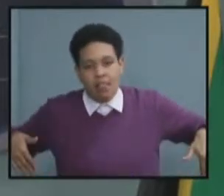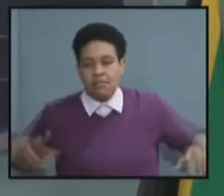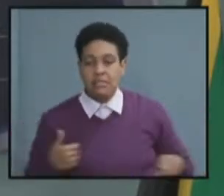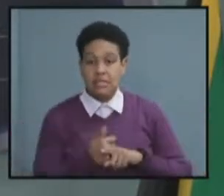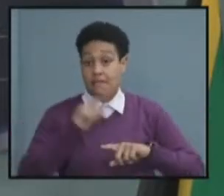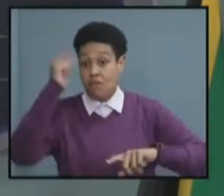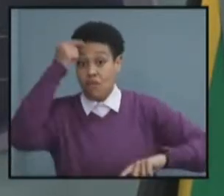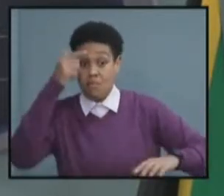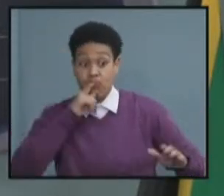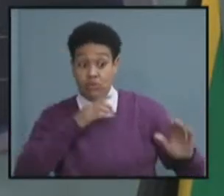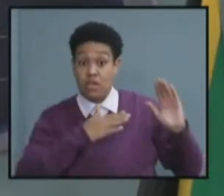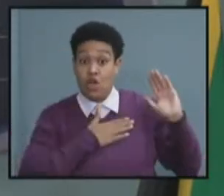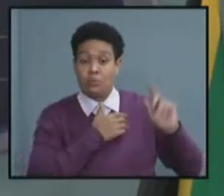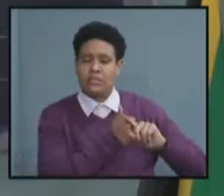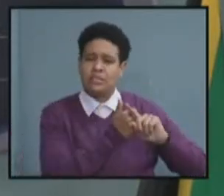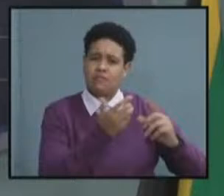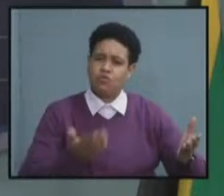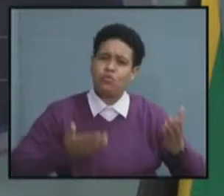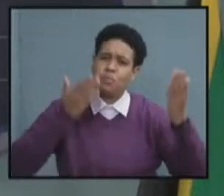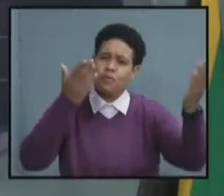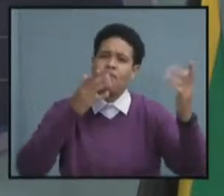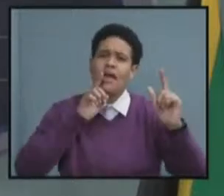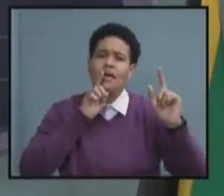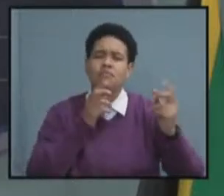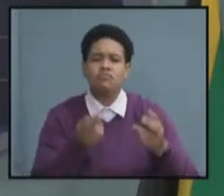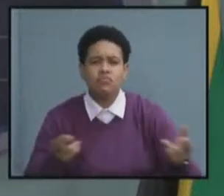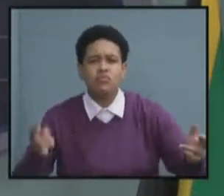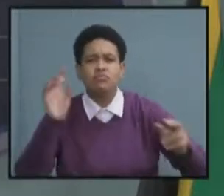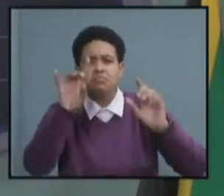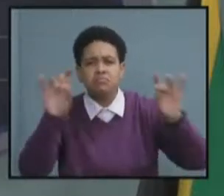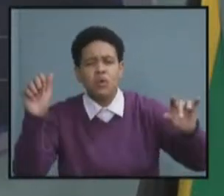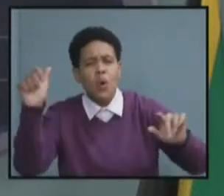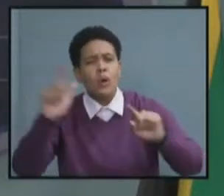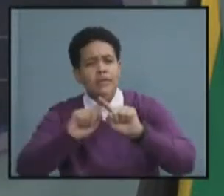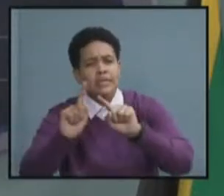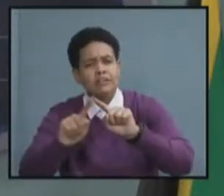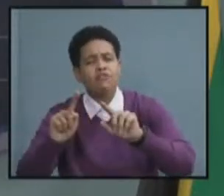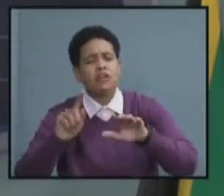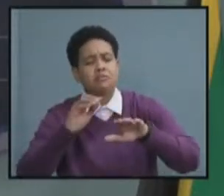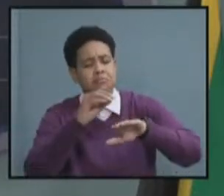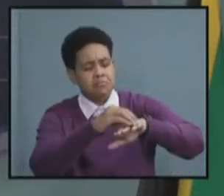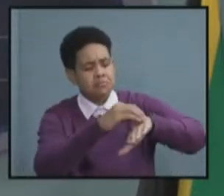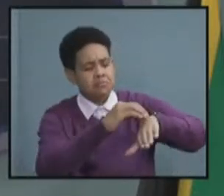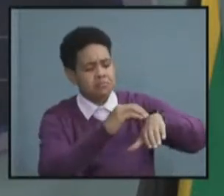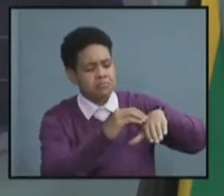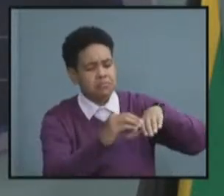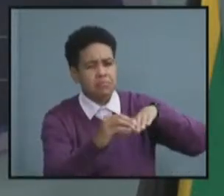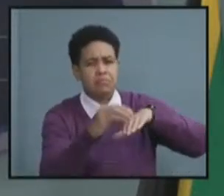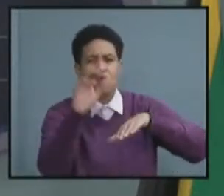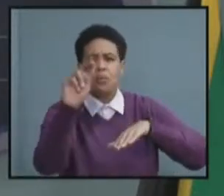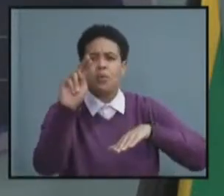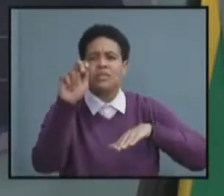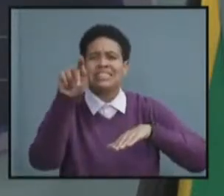committed to provide resources to all the municipalities to establish